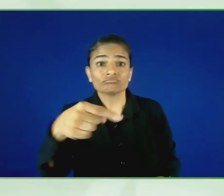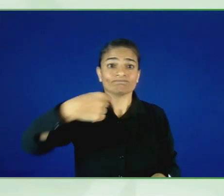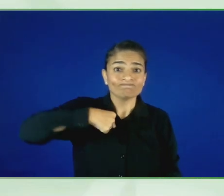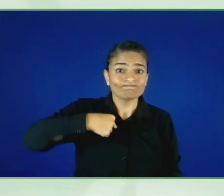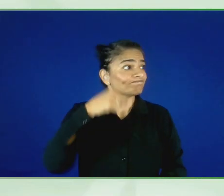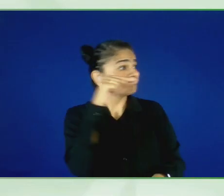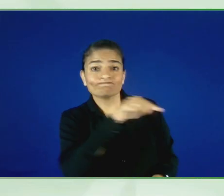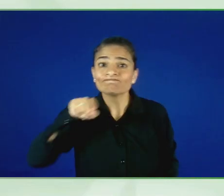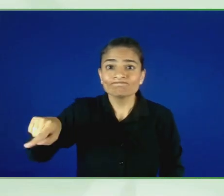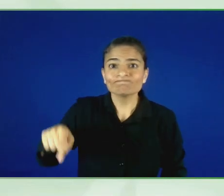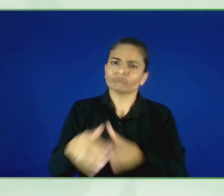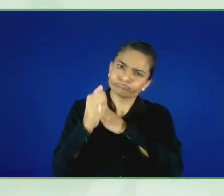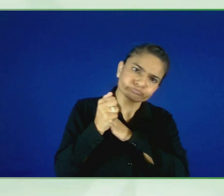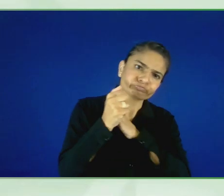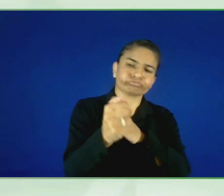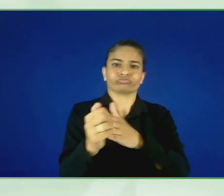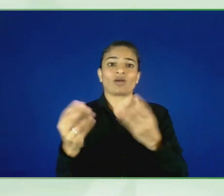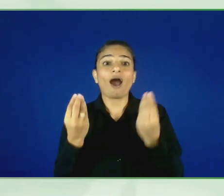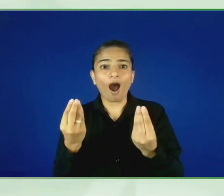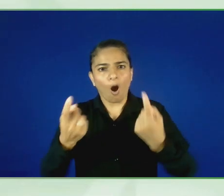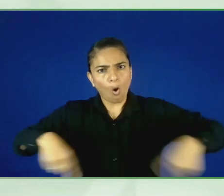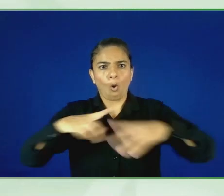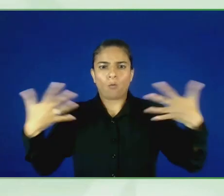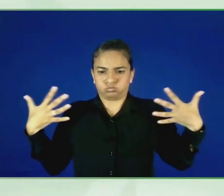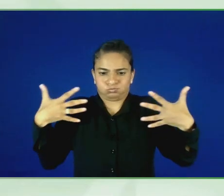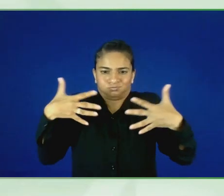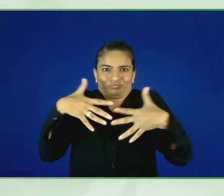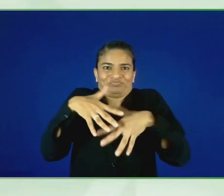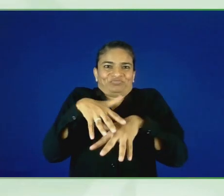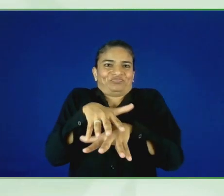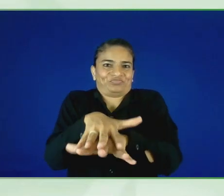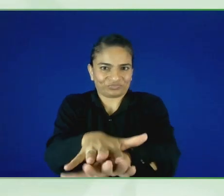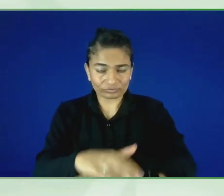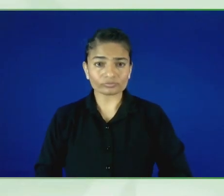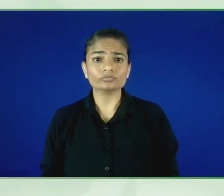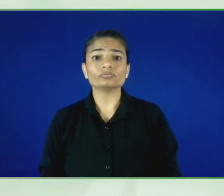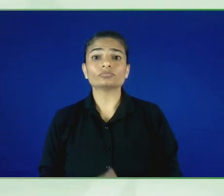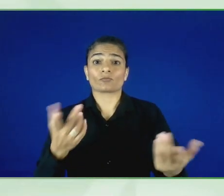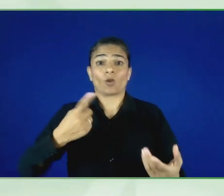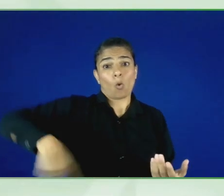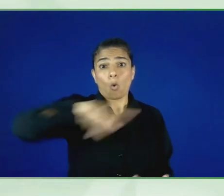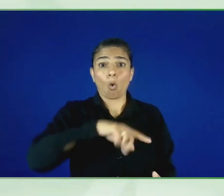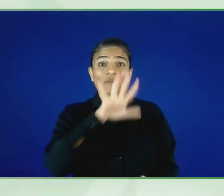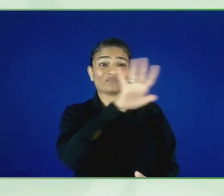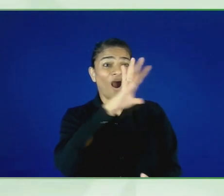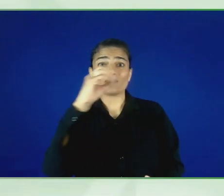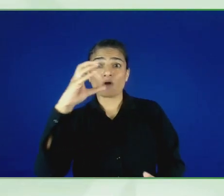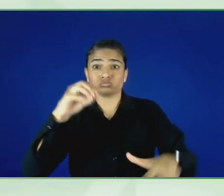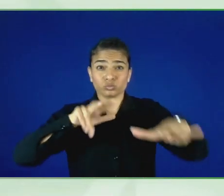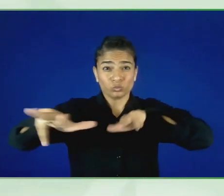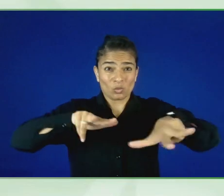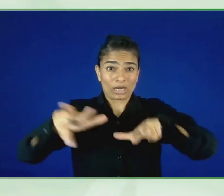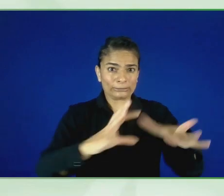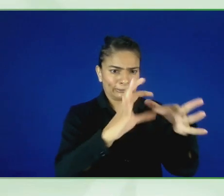working in harmony, moving through in the same direction at the same time, and trying to go against the same system